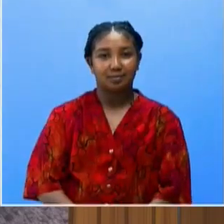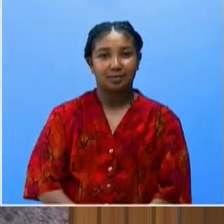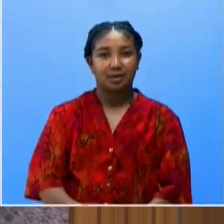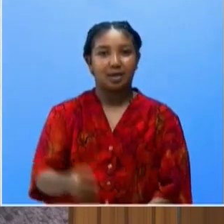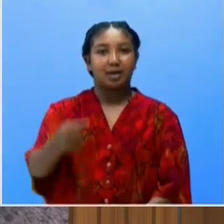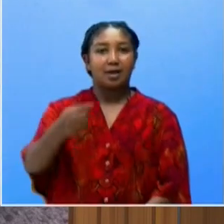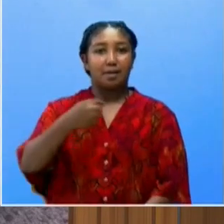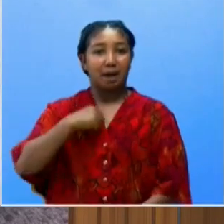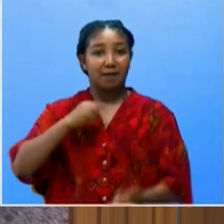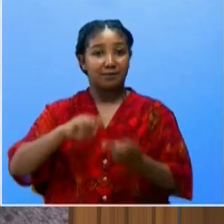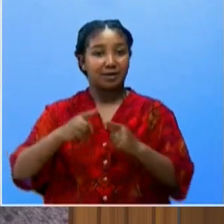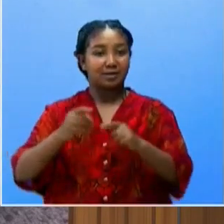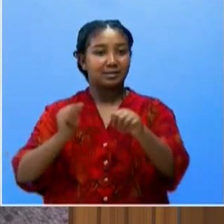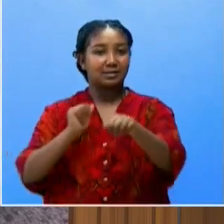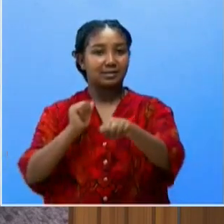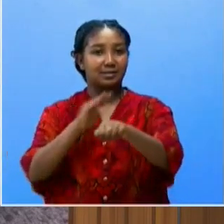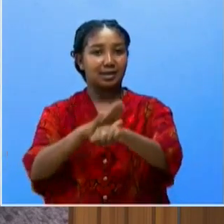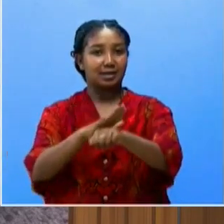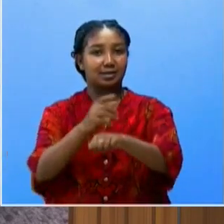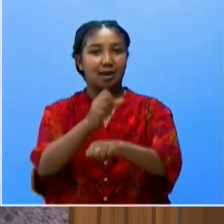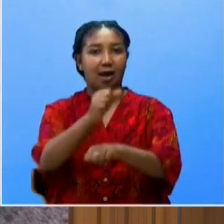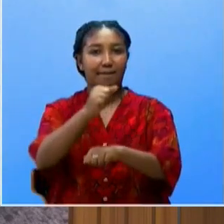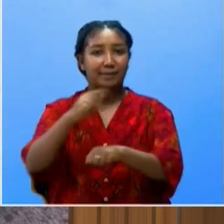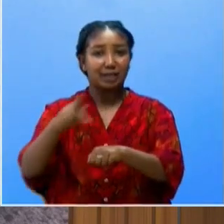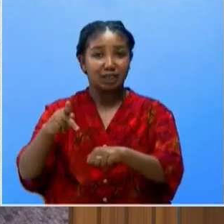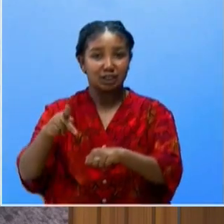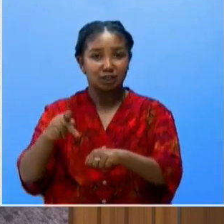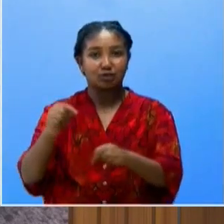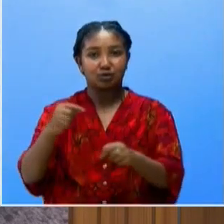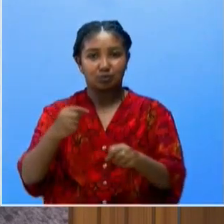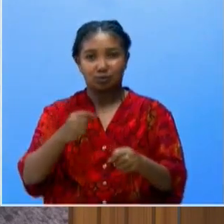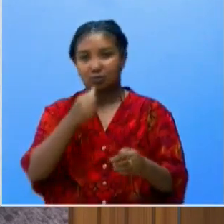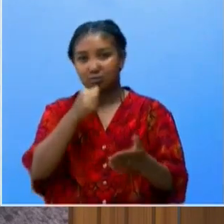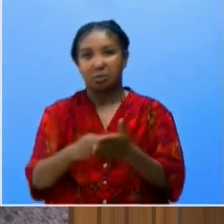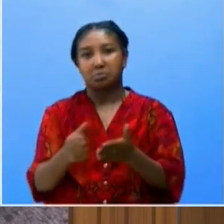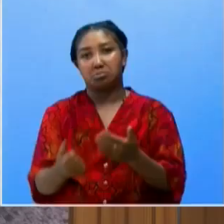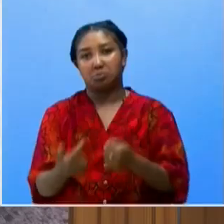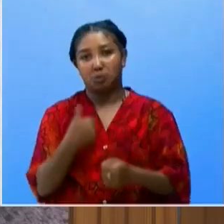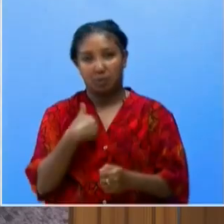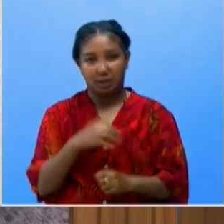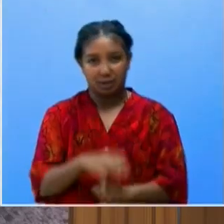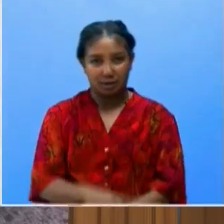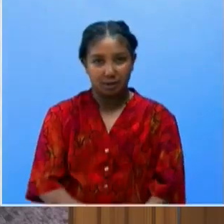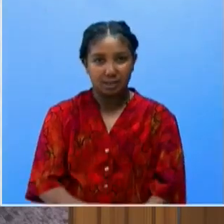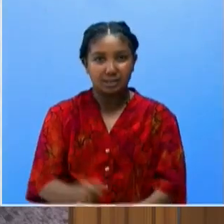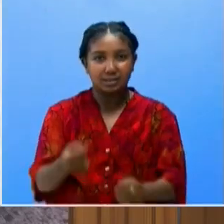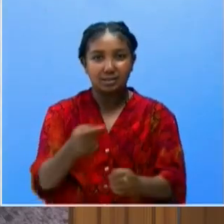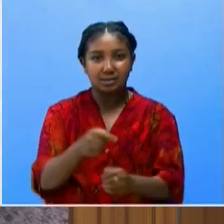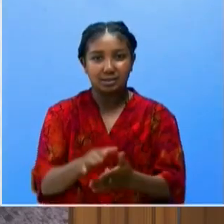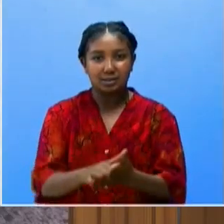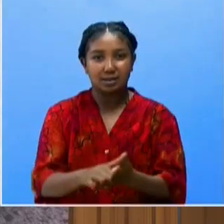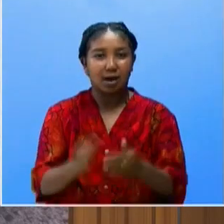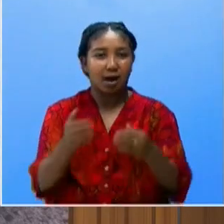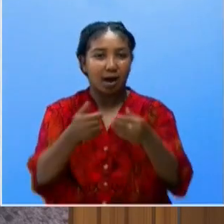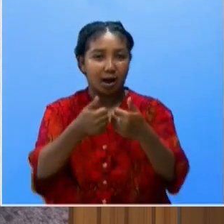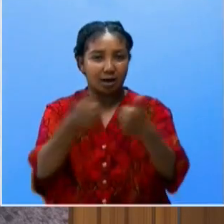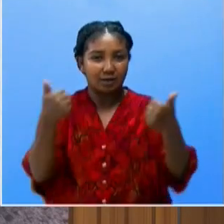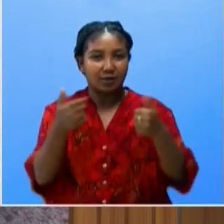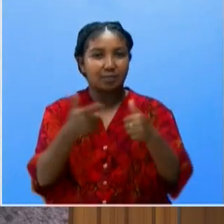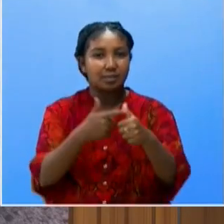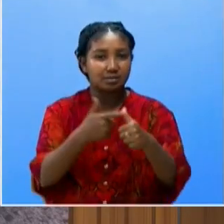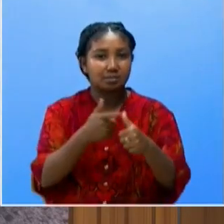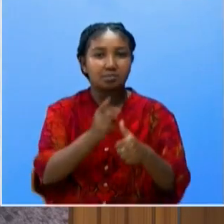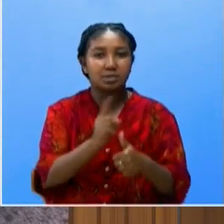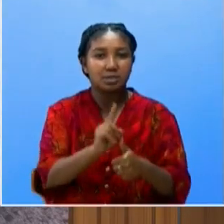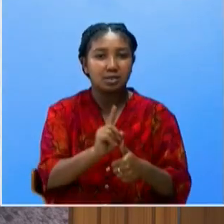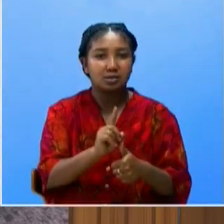My friend sent the application to me. So in this sense, we're going to identify that. First of